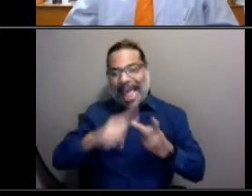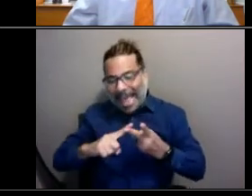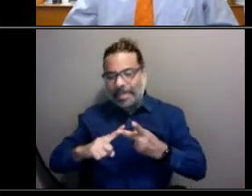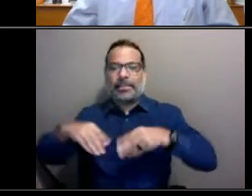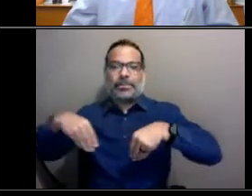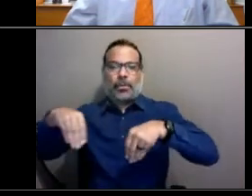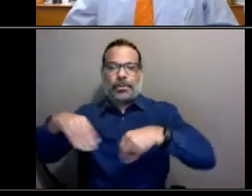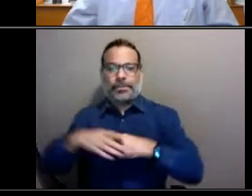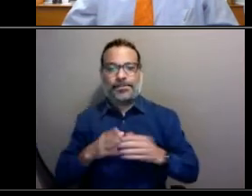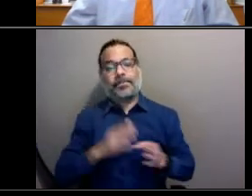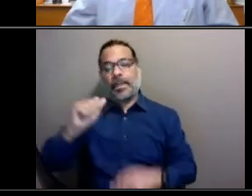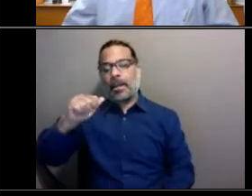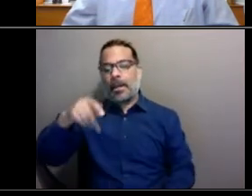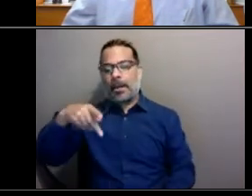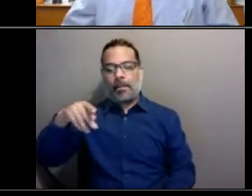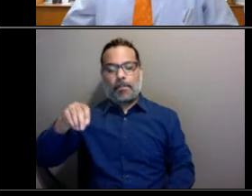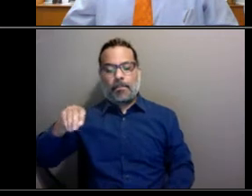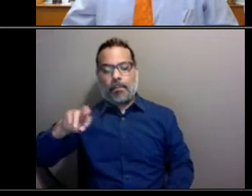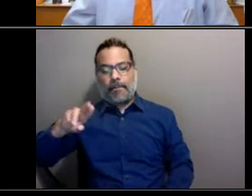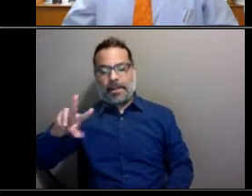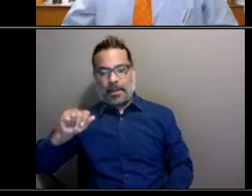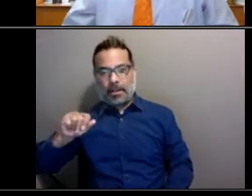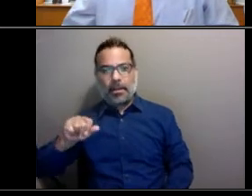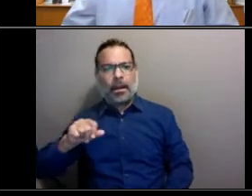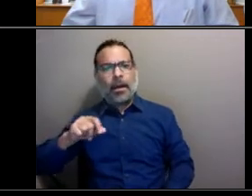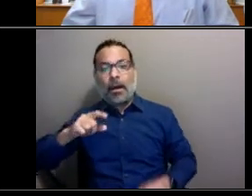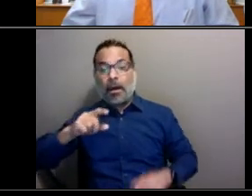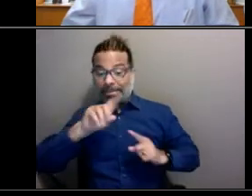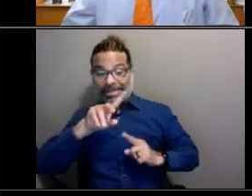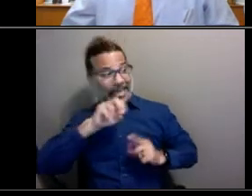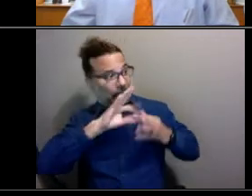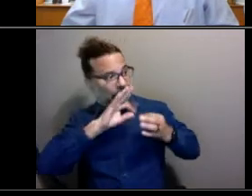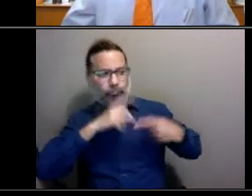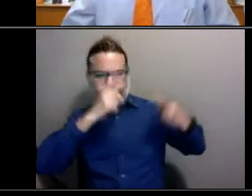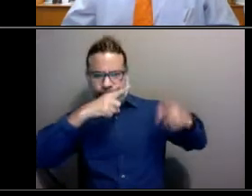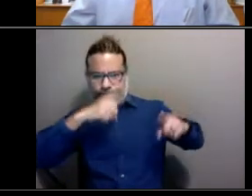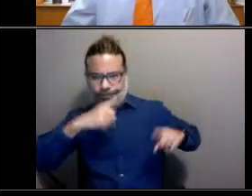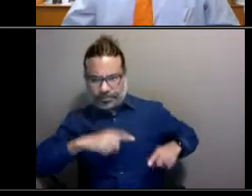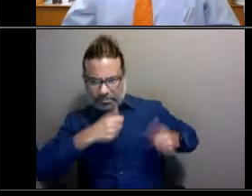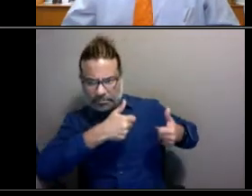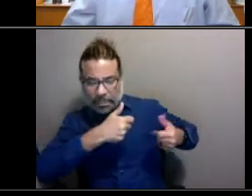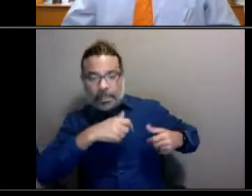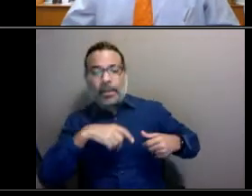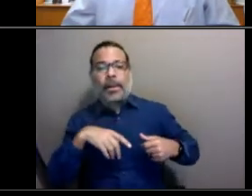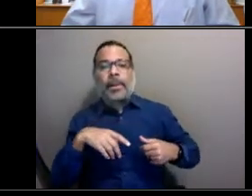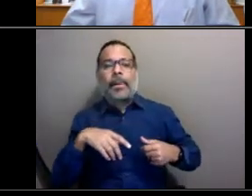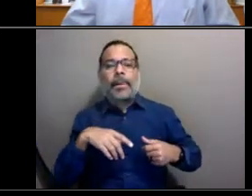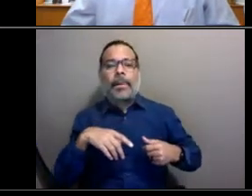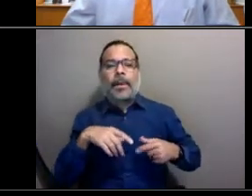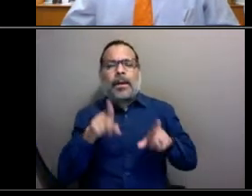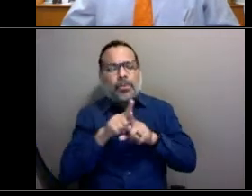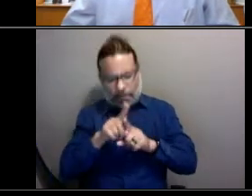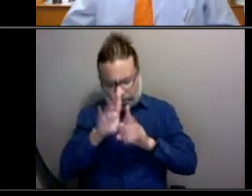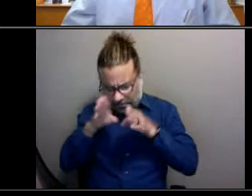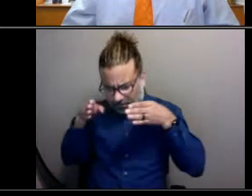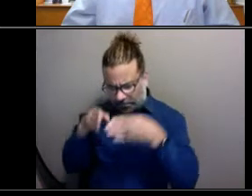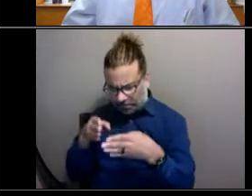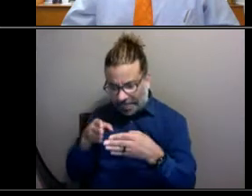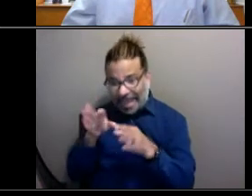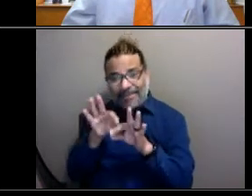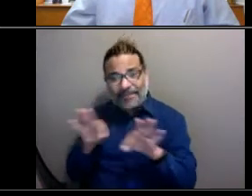If I could jump in, Dahlia, you know, I agree with everything Steve has just said, and I think focusing on the value and opportunity that people